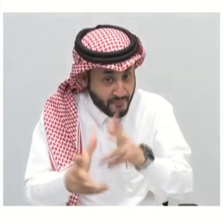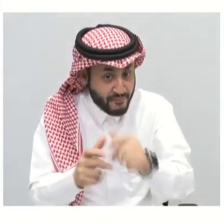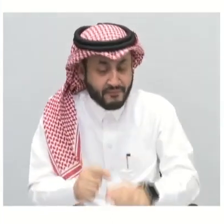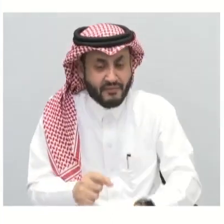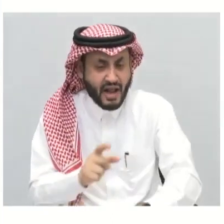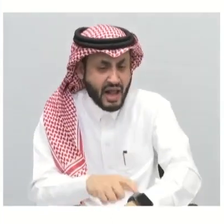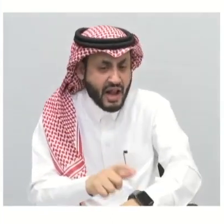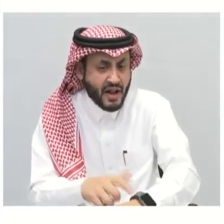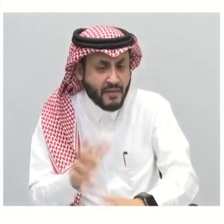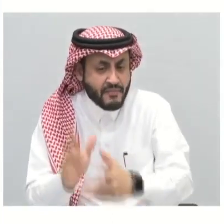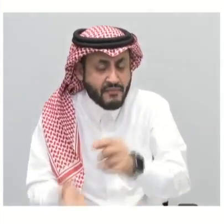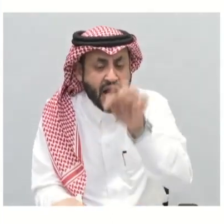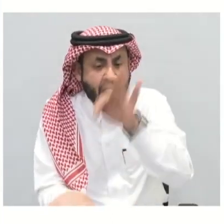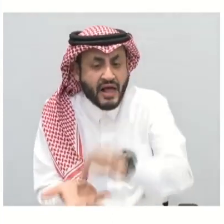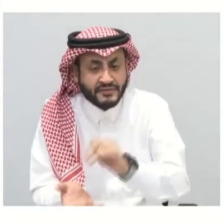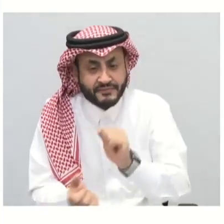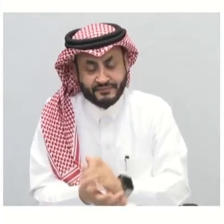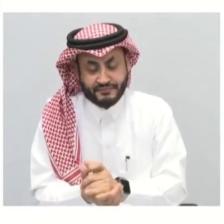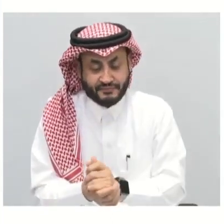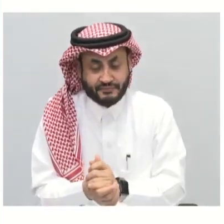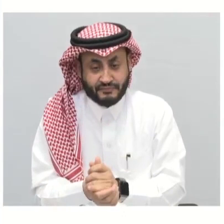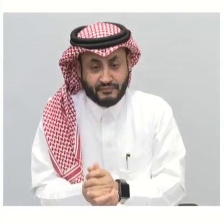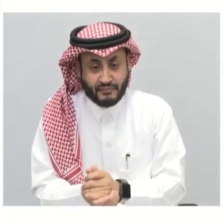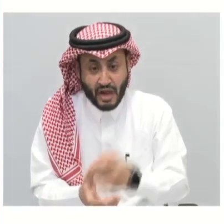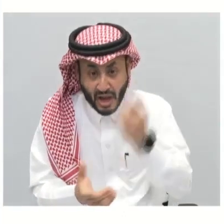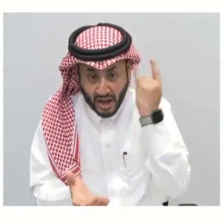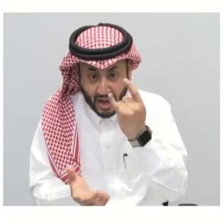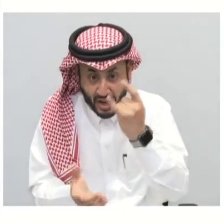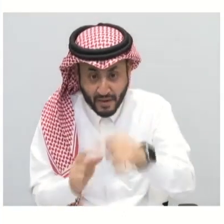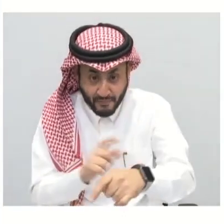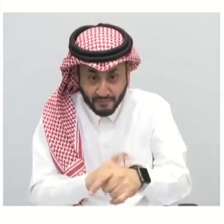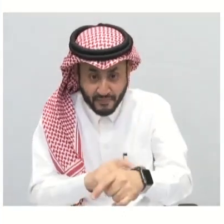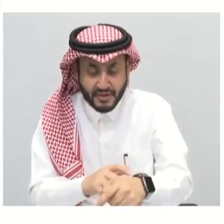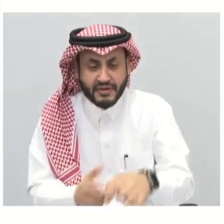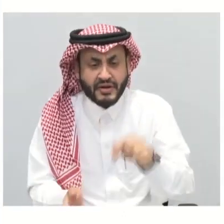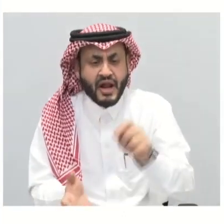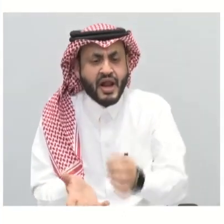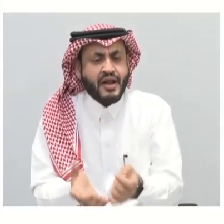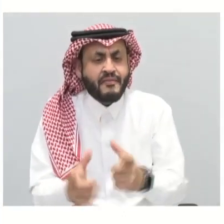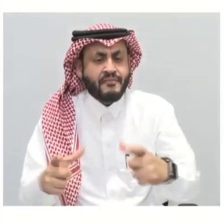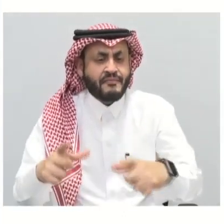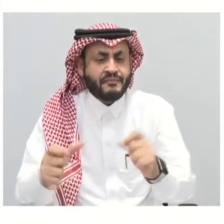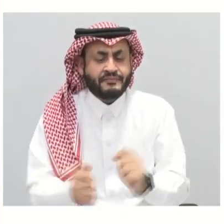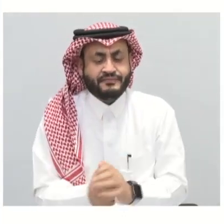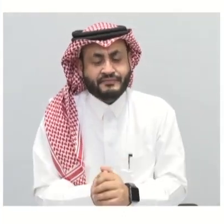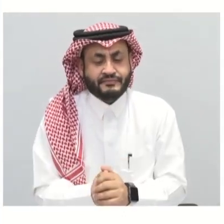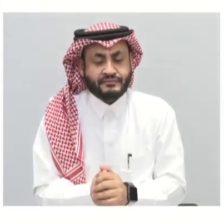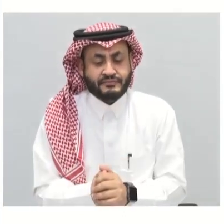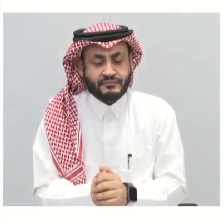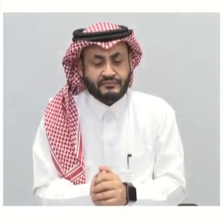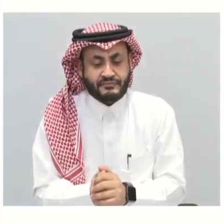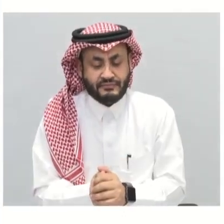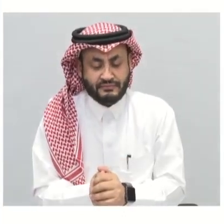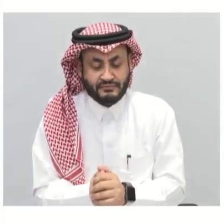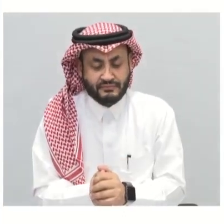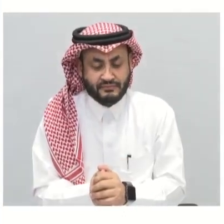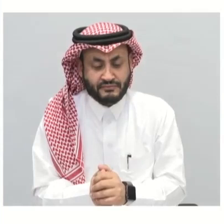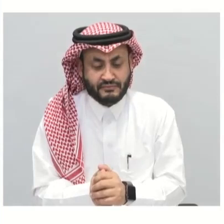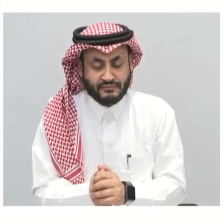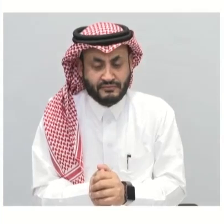So as you can see here, it is very important that we use time expressions when we're using the present